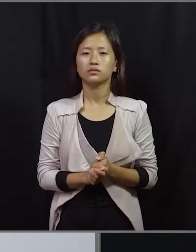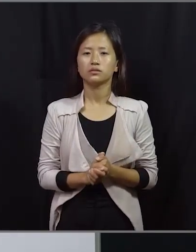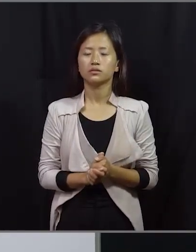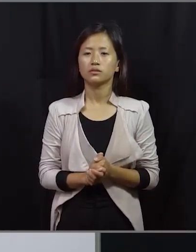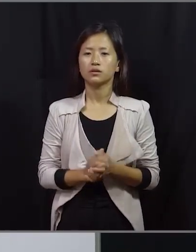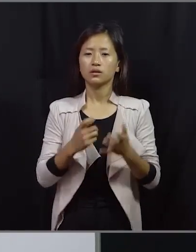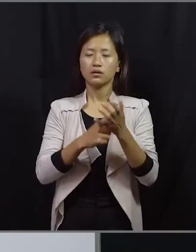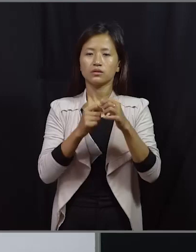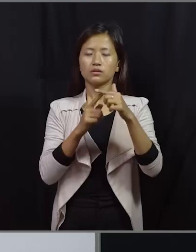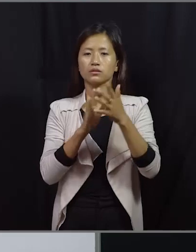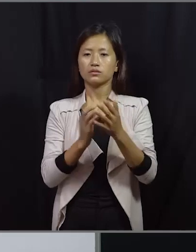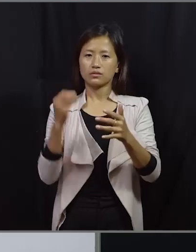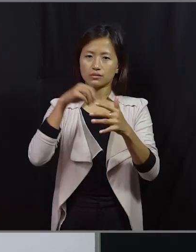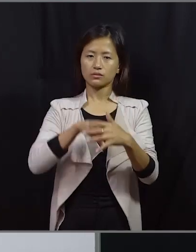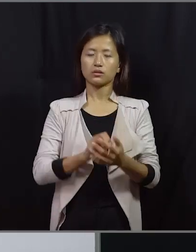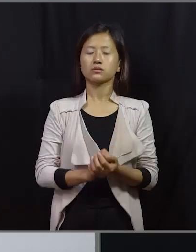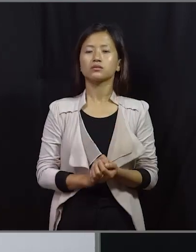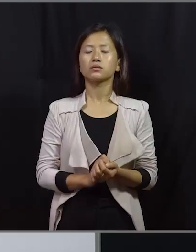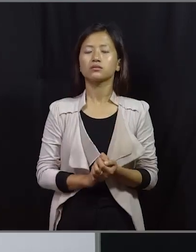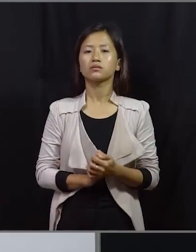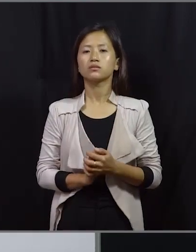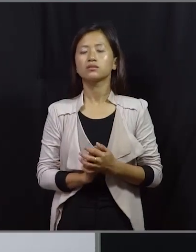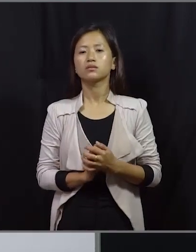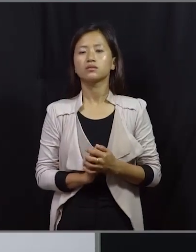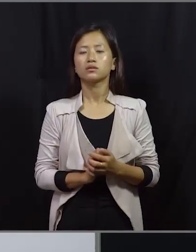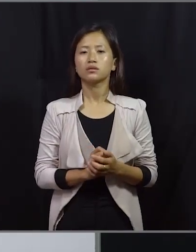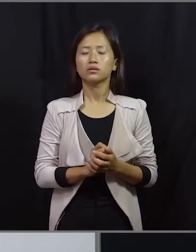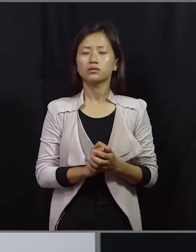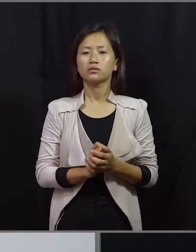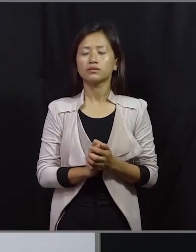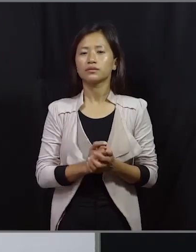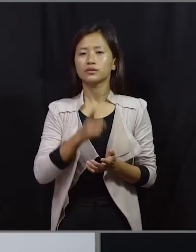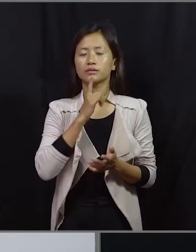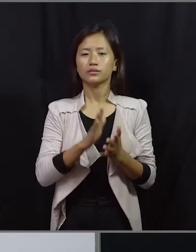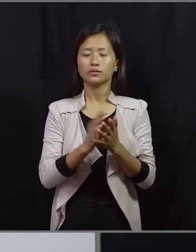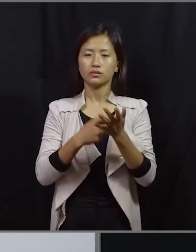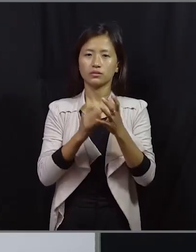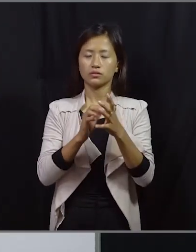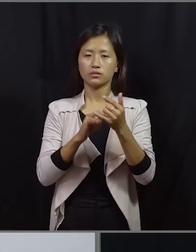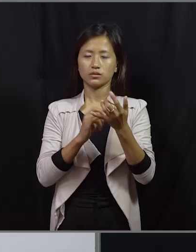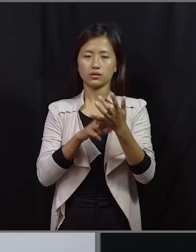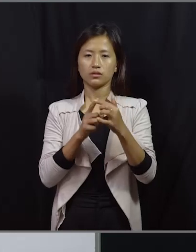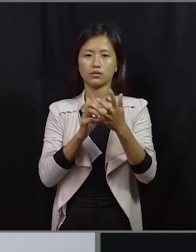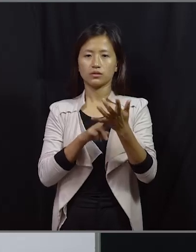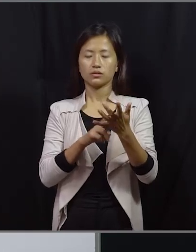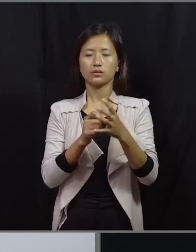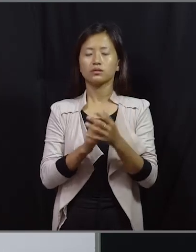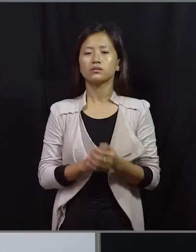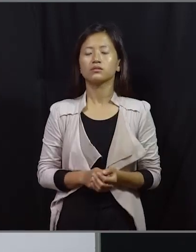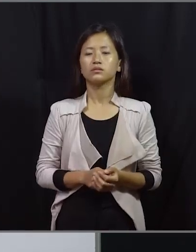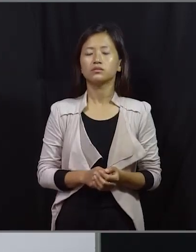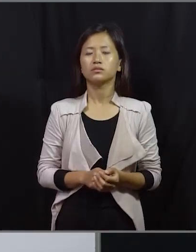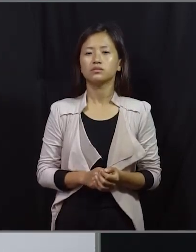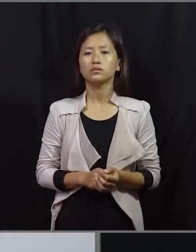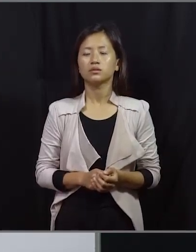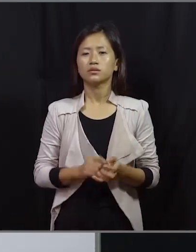The irrational numbers contains the real numbers contains the irrational numbers. Therefore, we can put this symbol. So